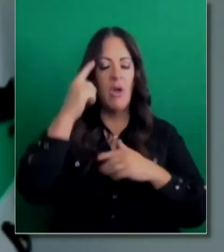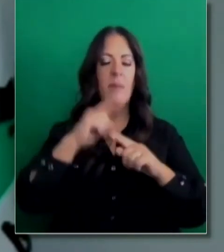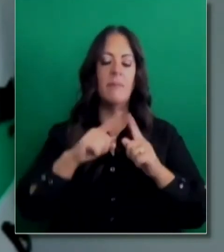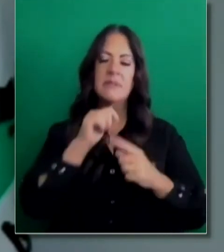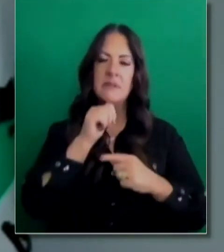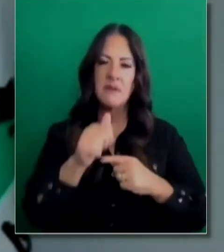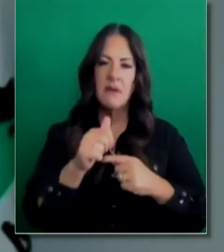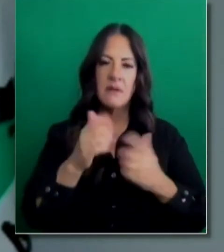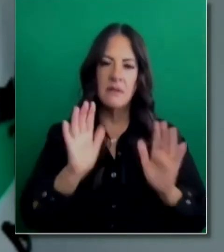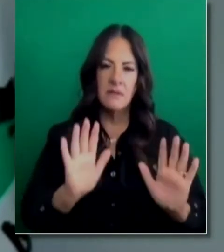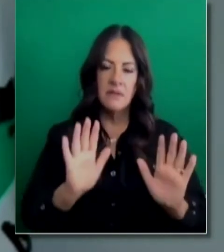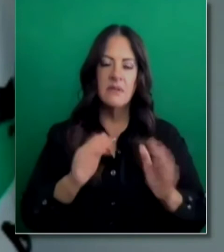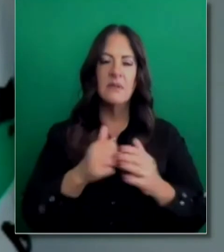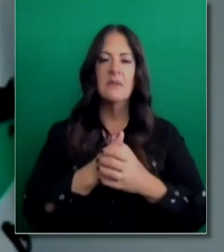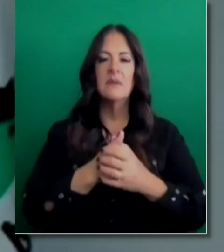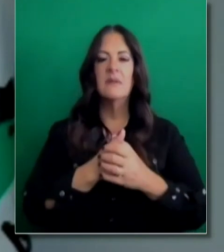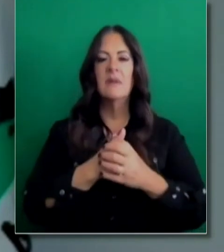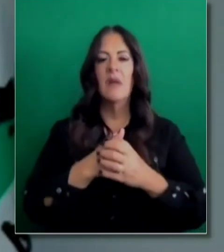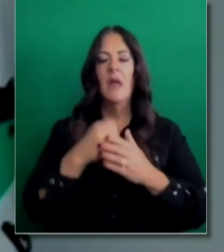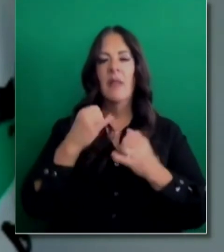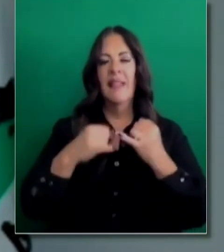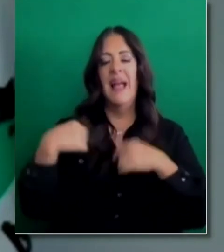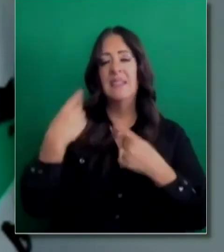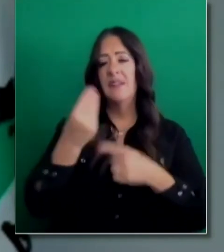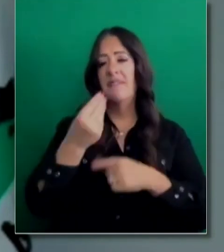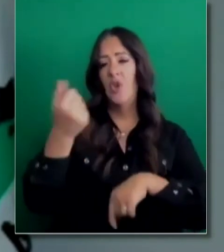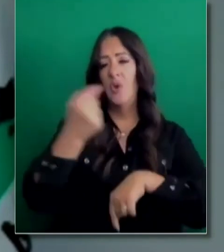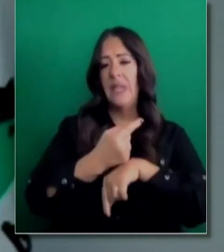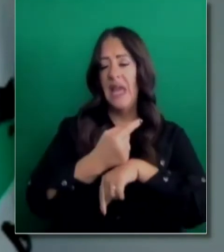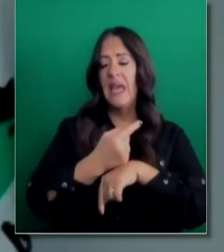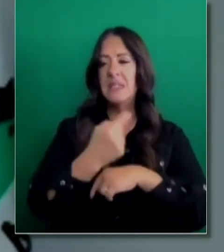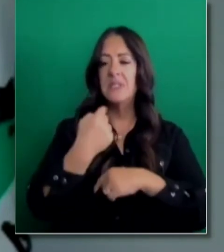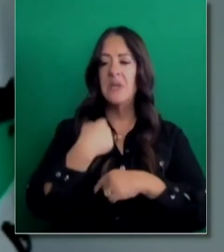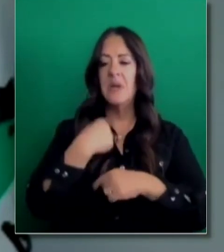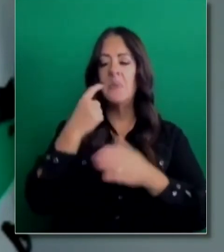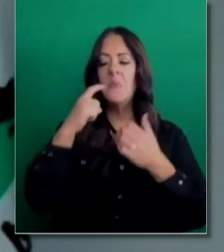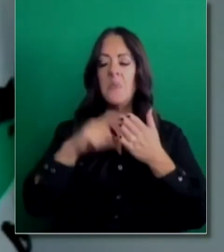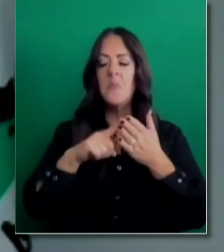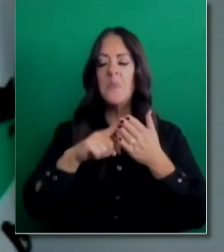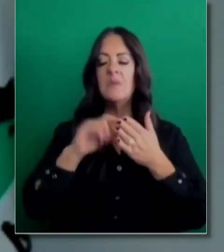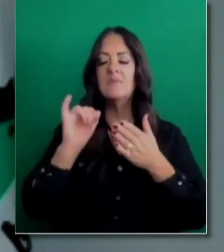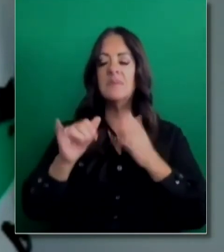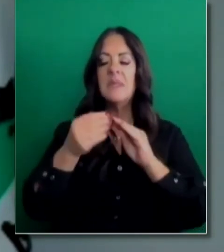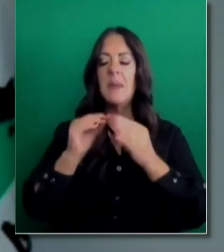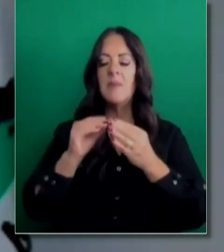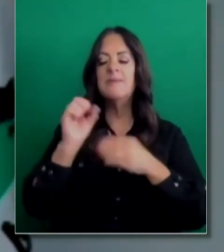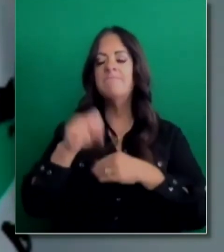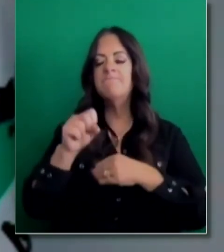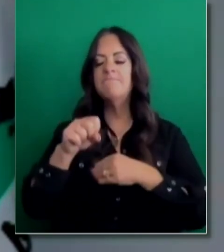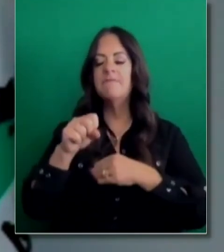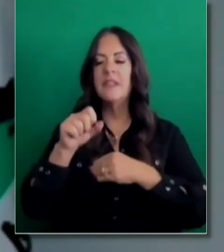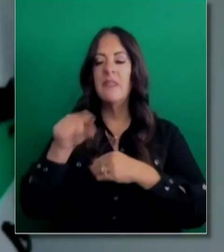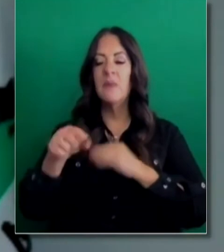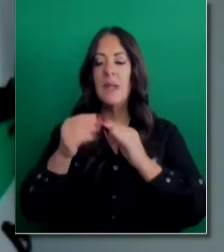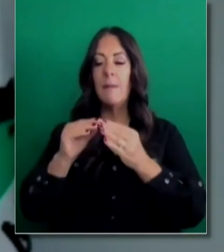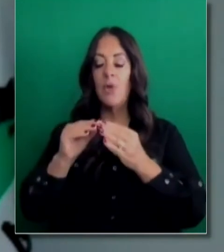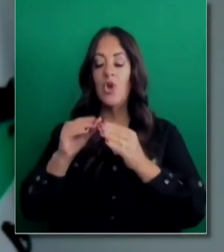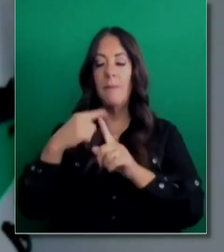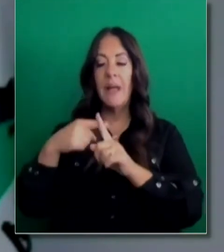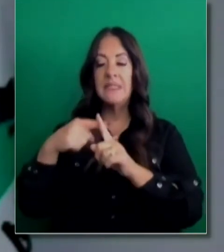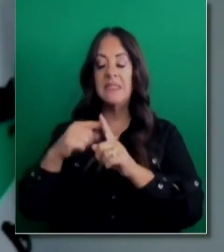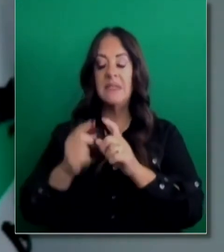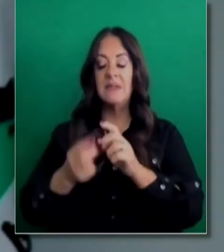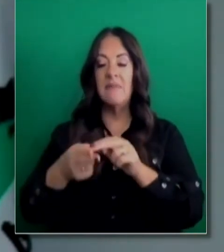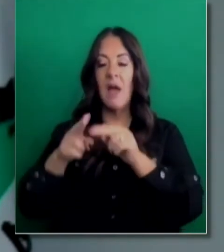see some numbers in cases over the last few days that we expect will continue to impact our hospitals. And that's why, as the governor put out,